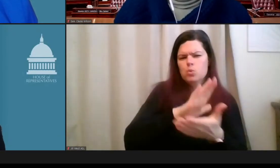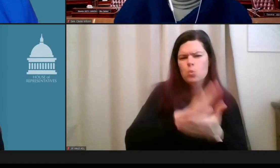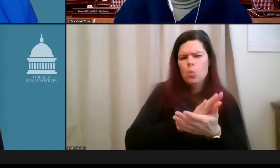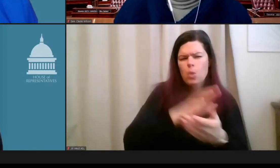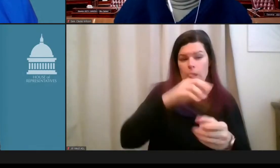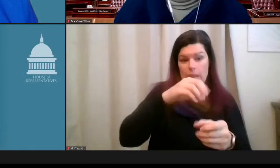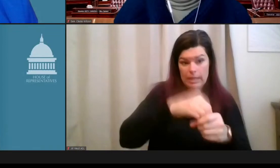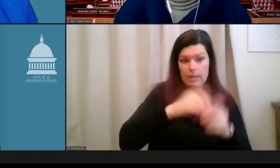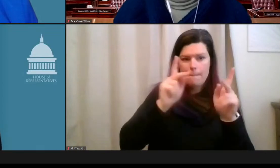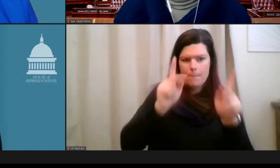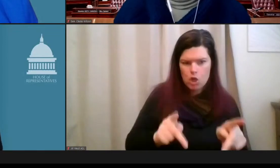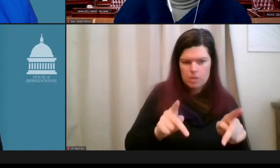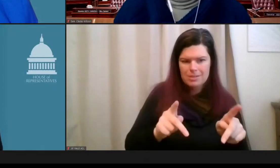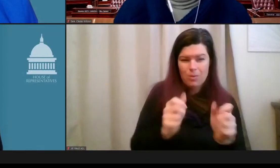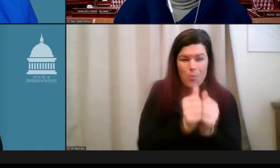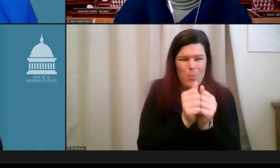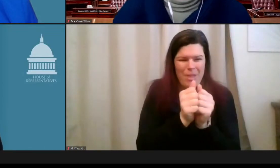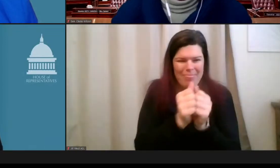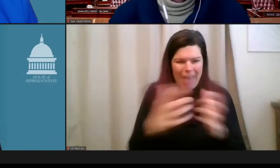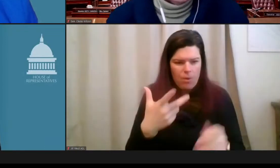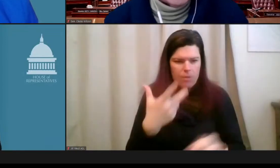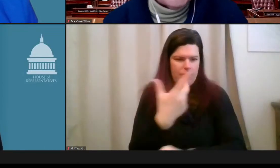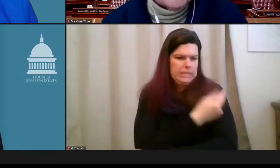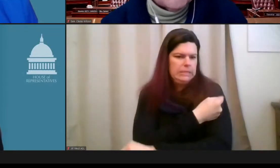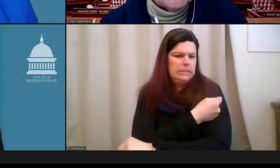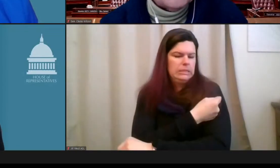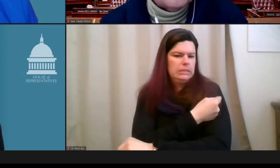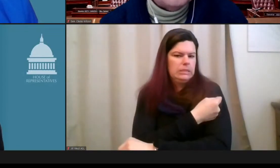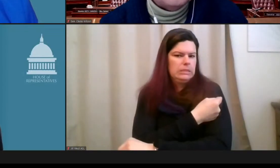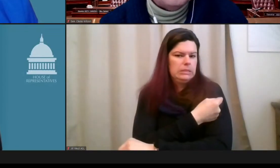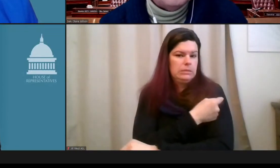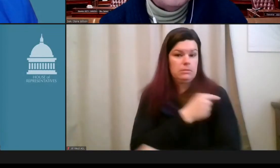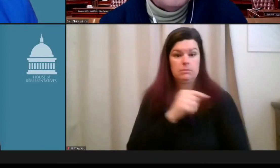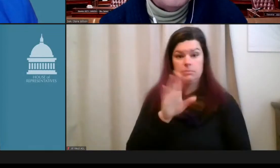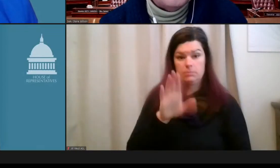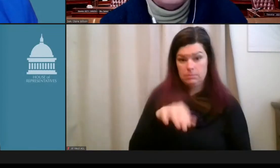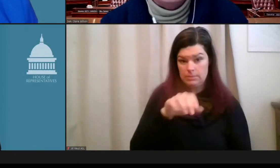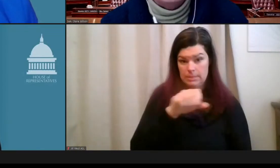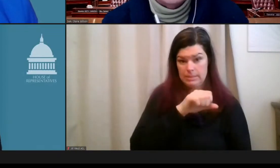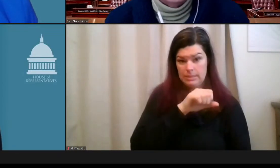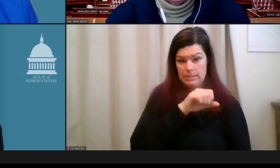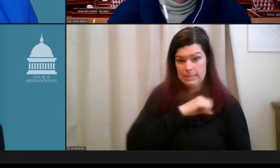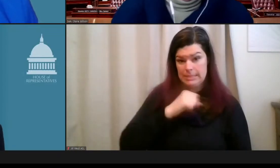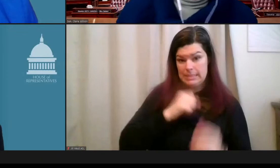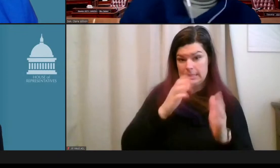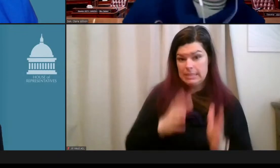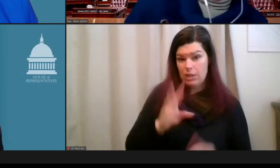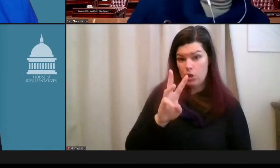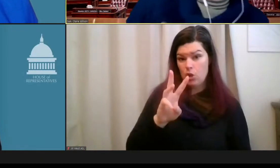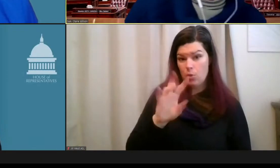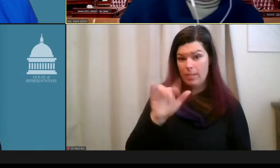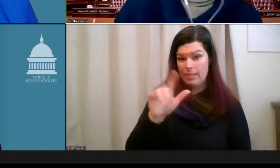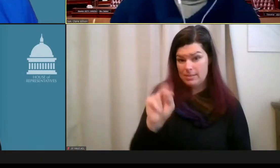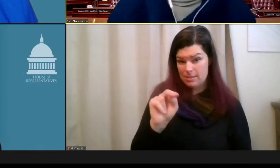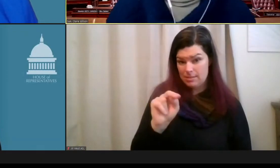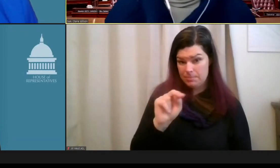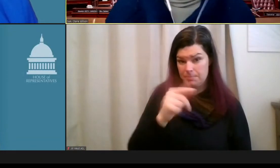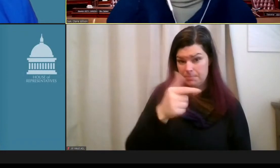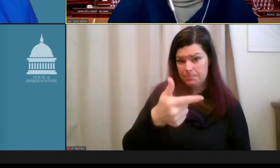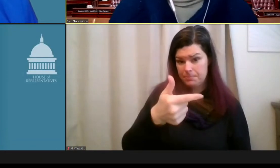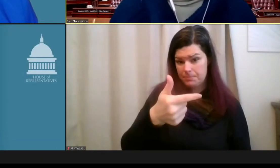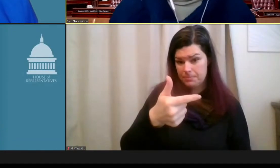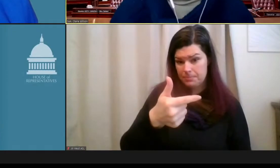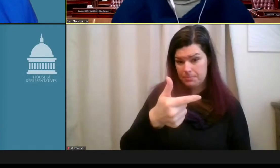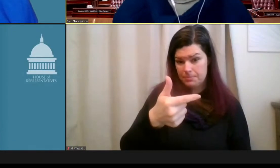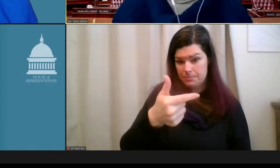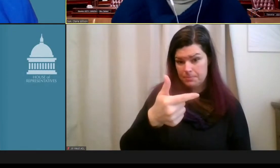And I think I will ask Senator Wilson if she would like to take this question. I am going to